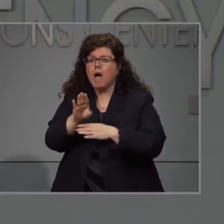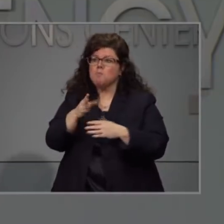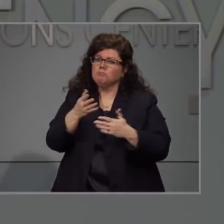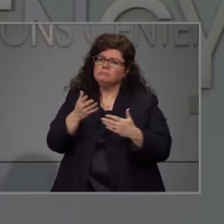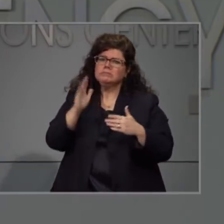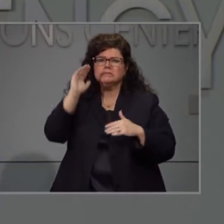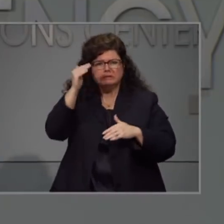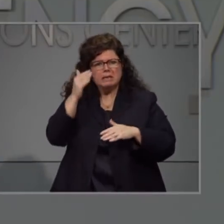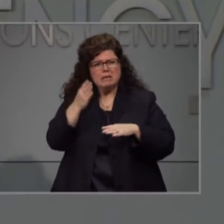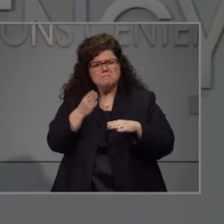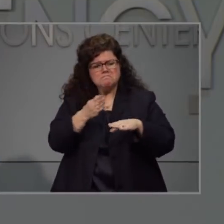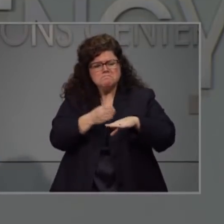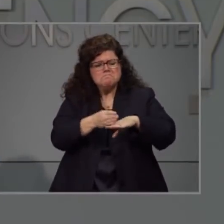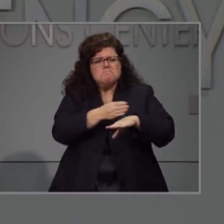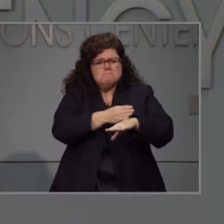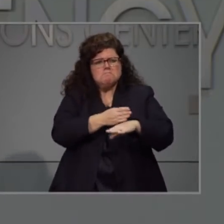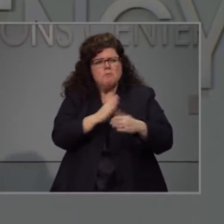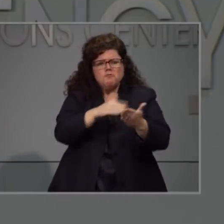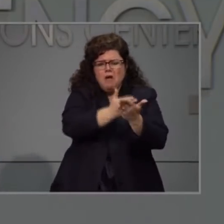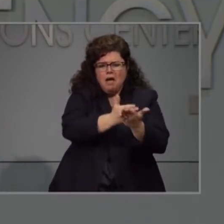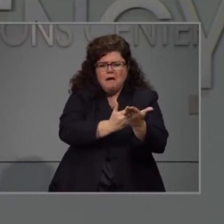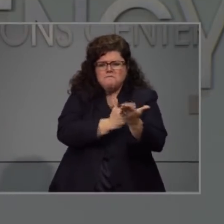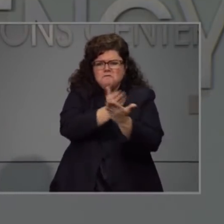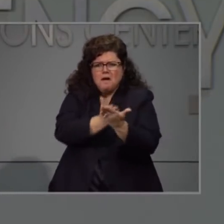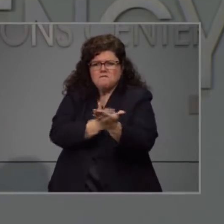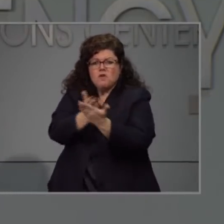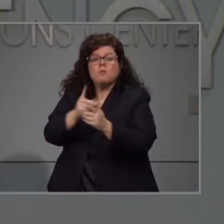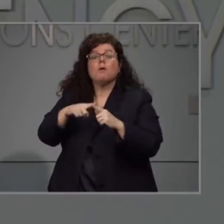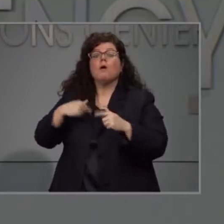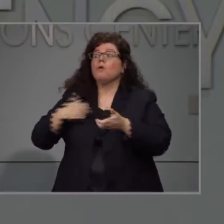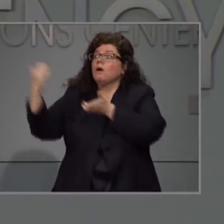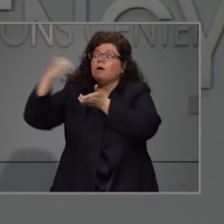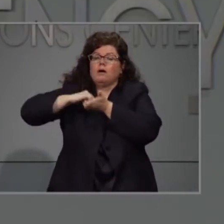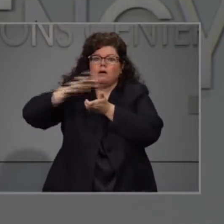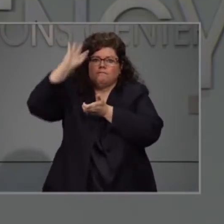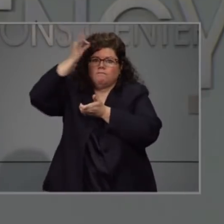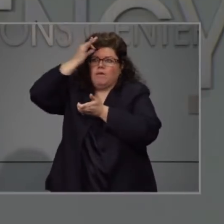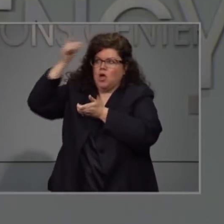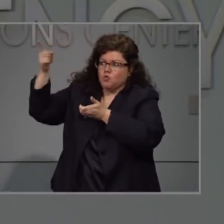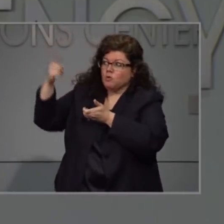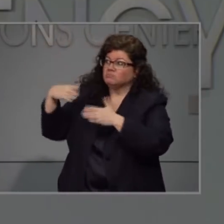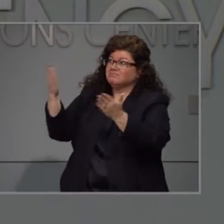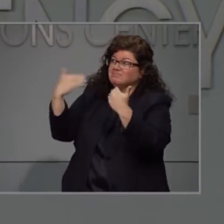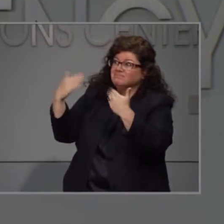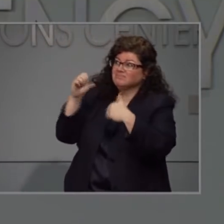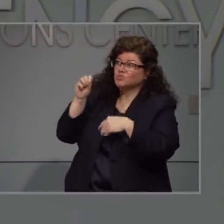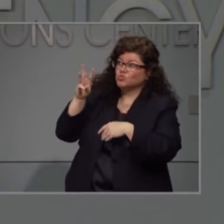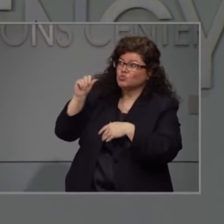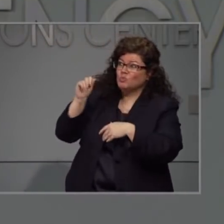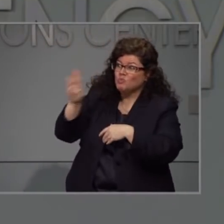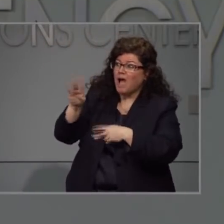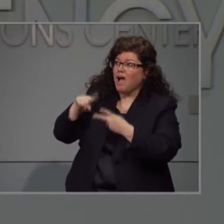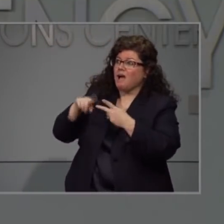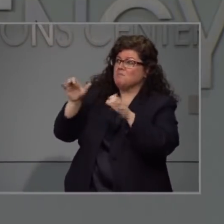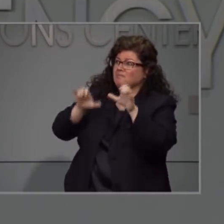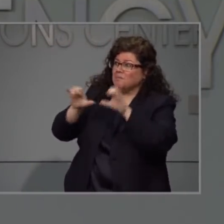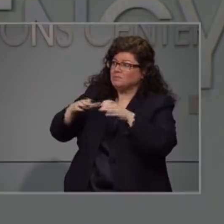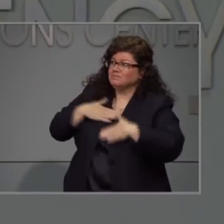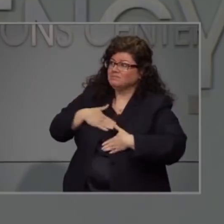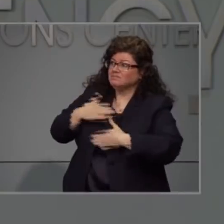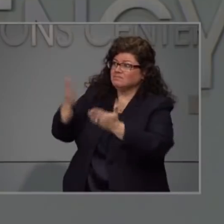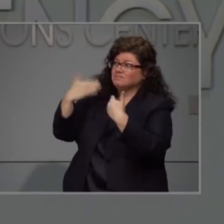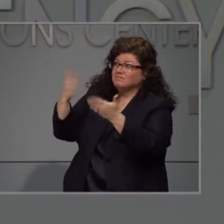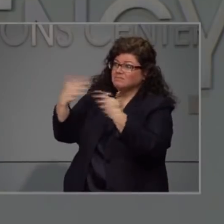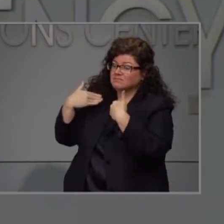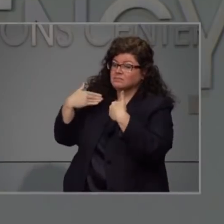improving. We've been working with the federal government to have swabs and such come to North Carolina. We have only seen